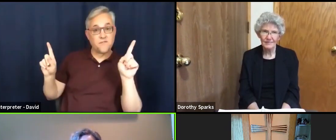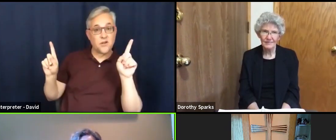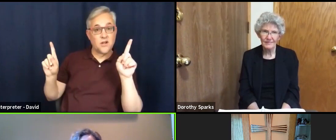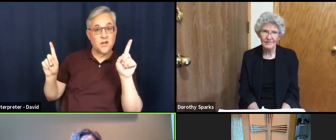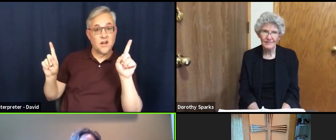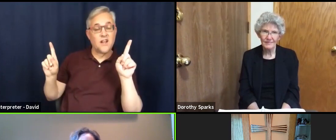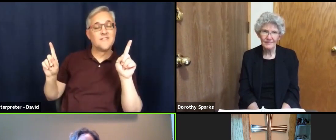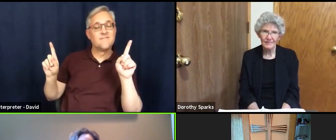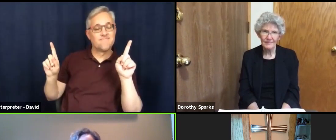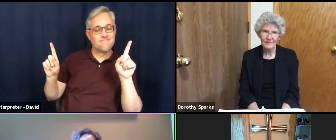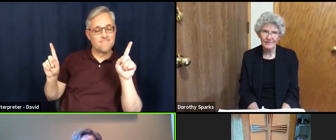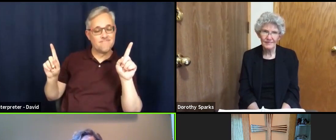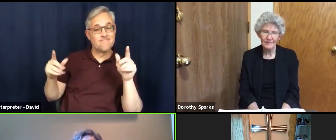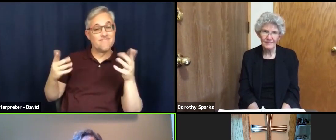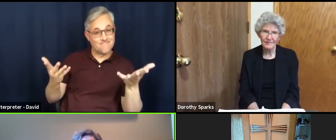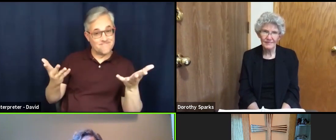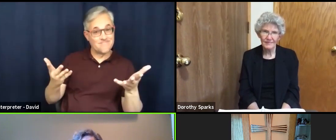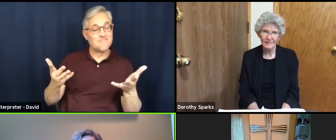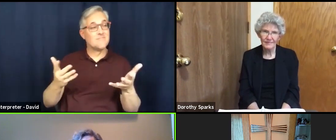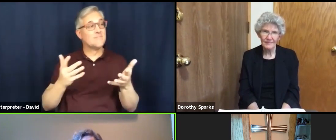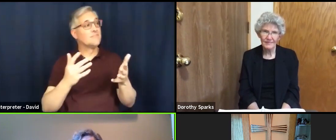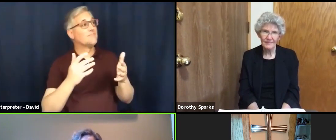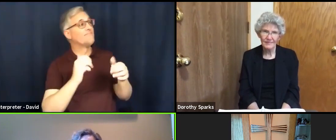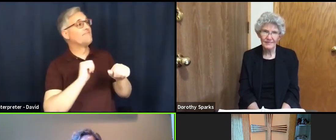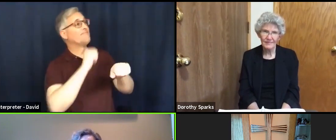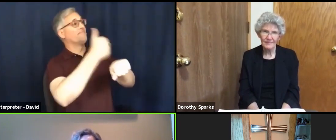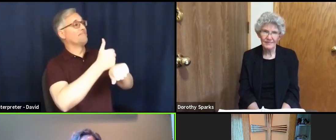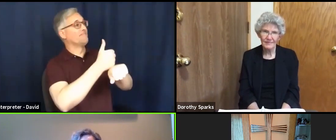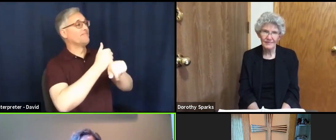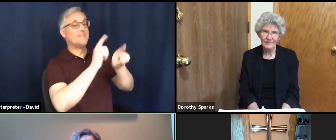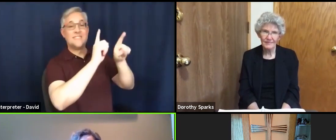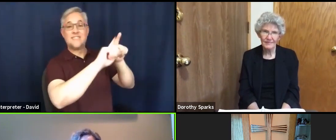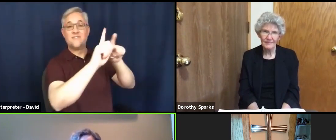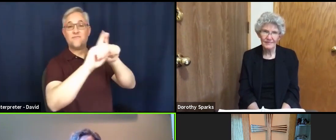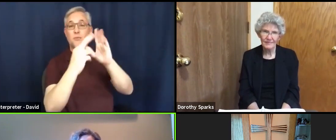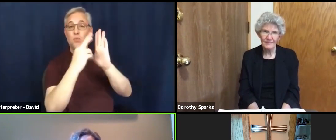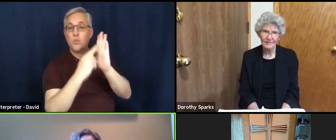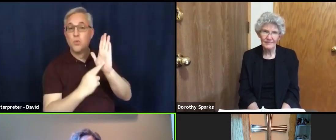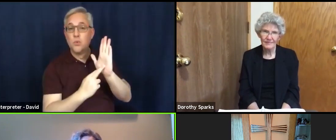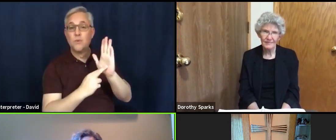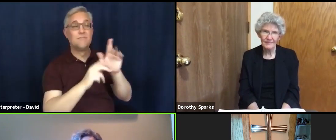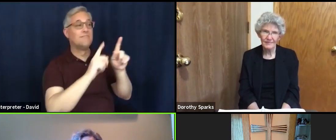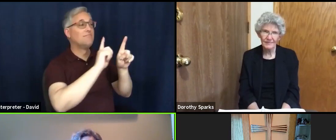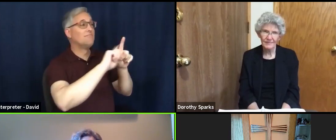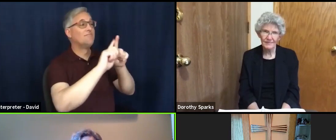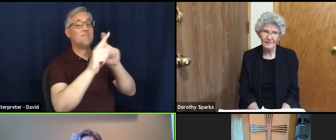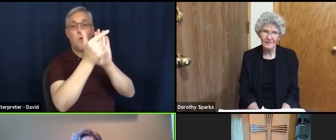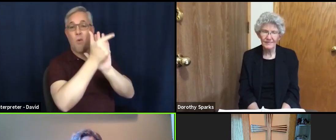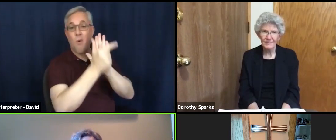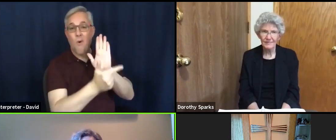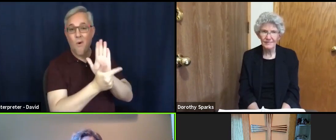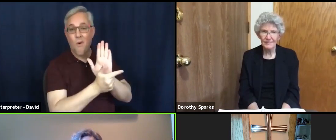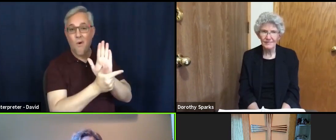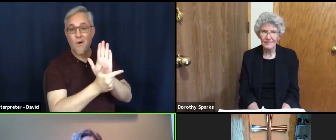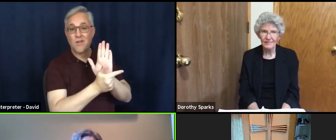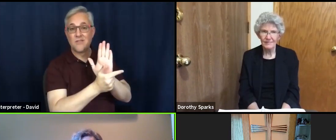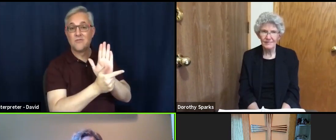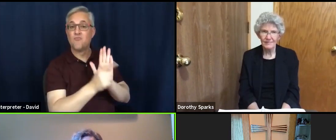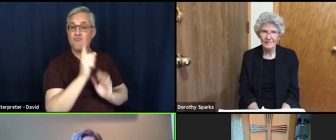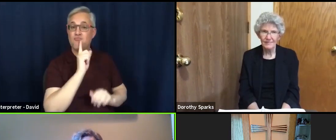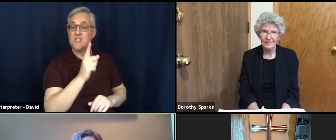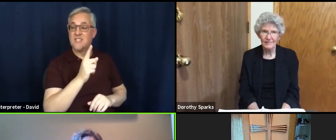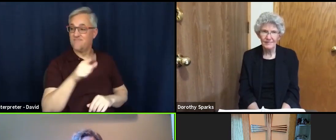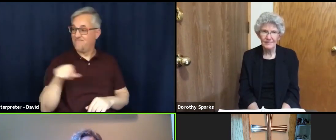we set up different rules depending on color of skin.